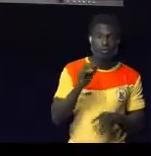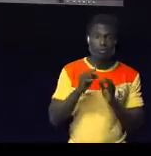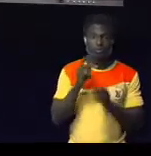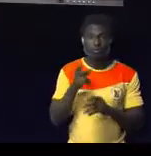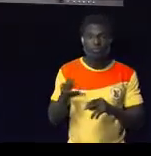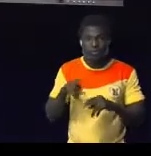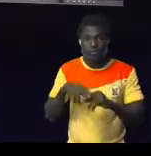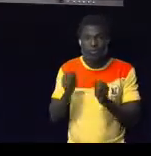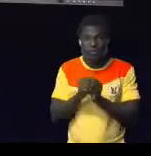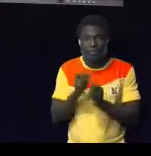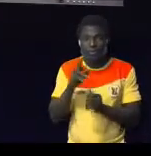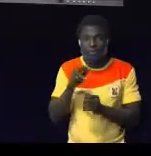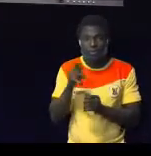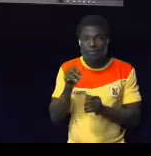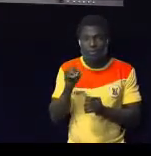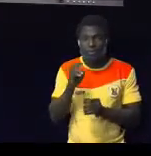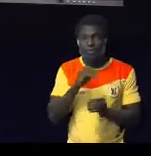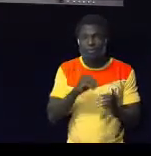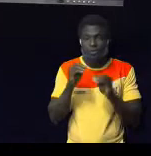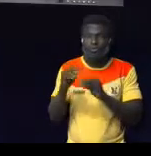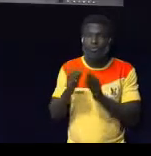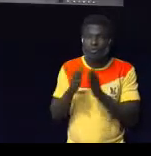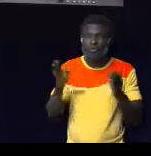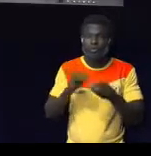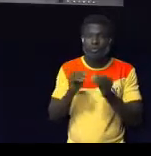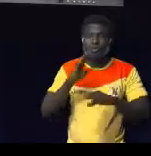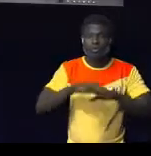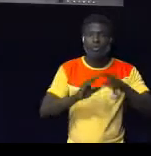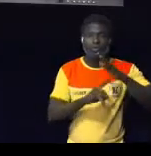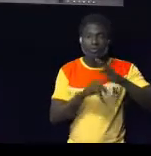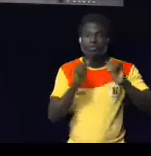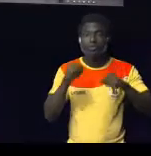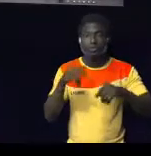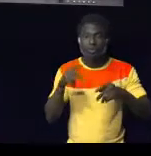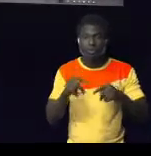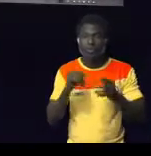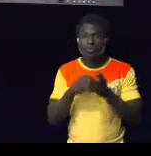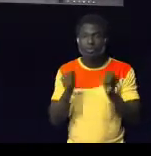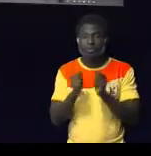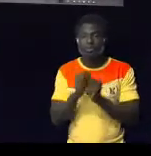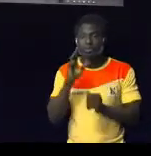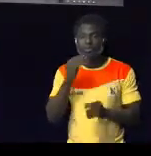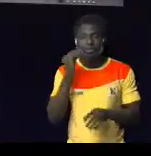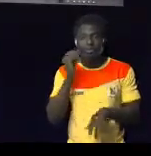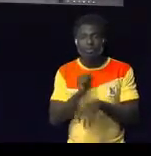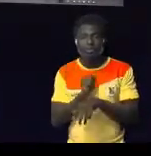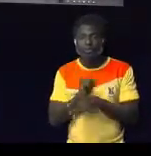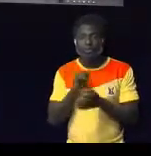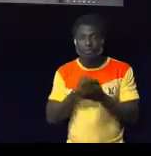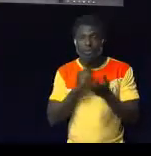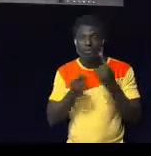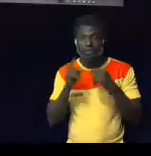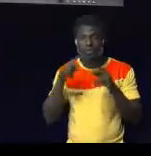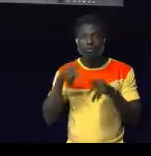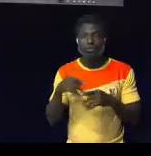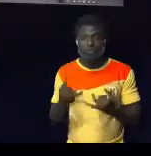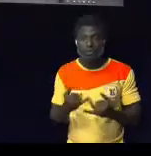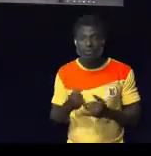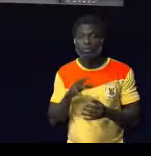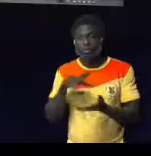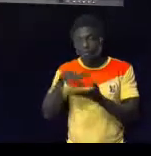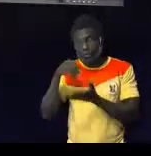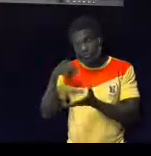you are comparing with the same ratio. Don't forget that when you are increasing with ratios, you put the bigger number on top. You can try this with your